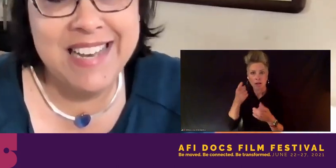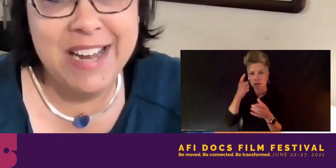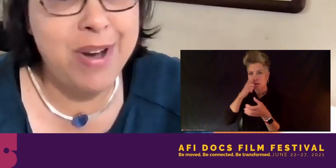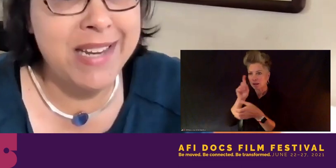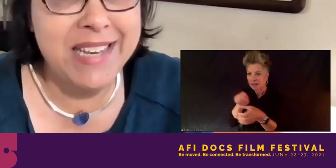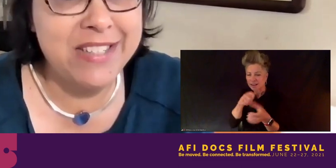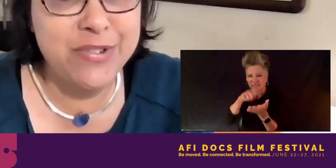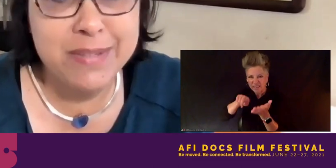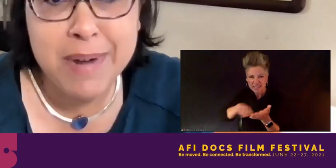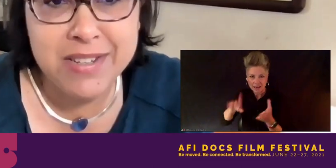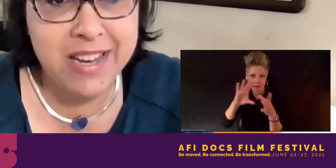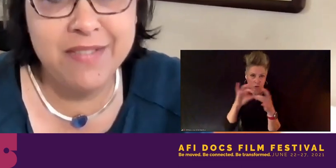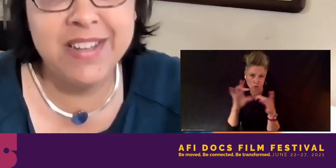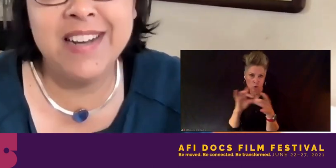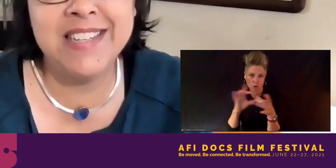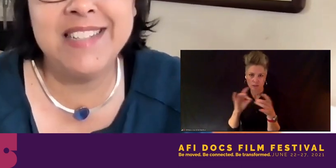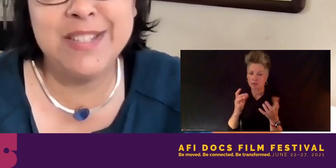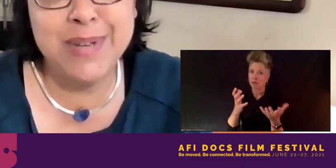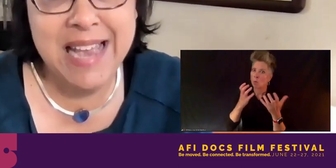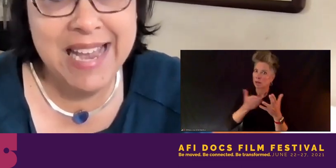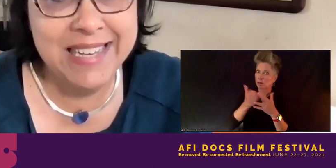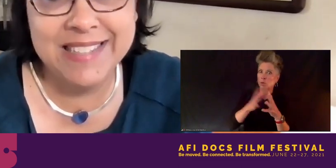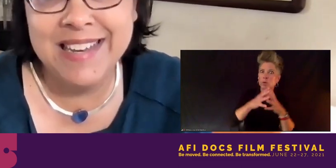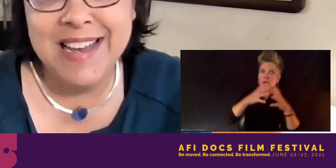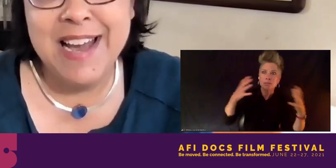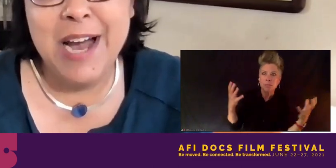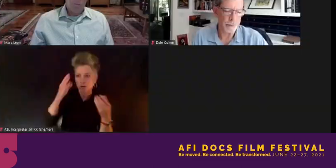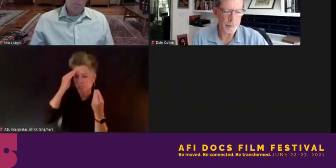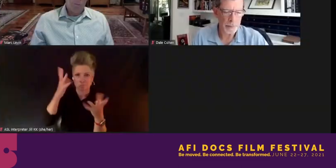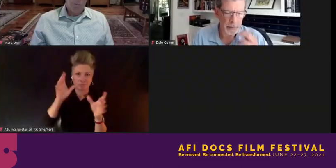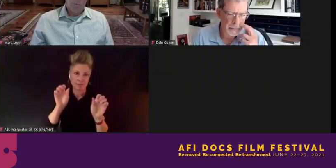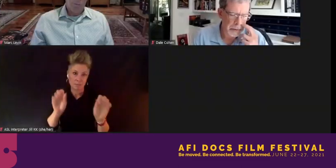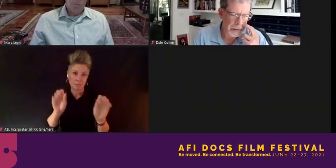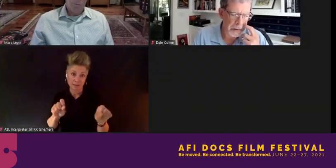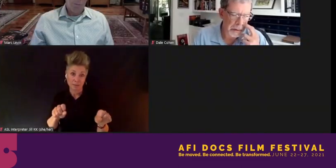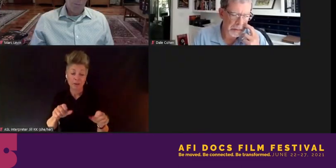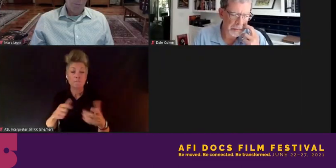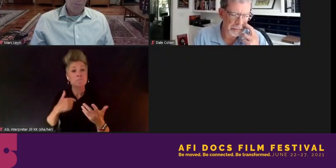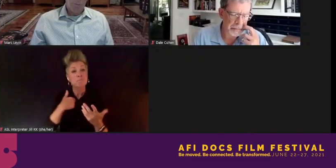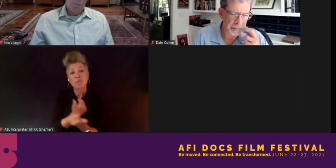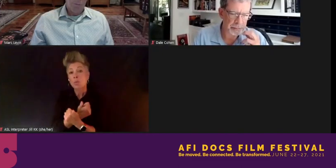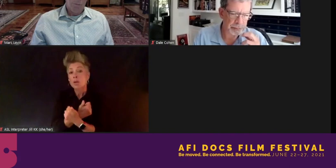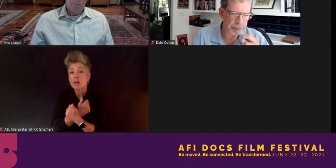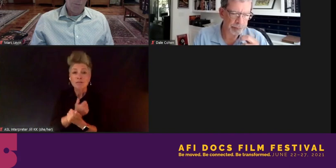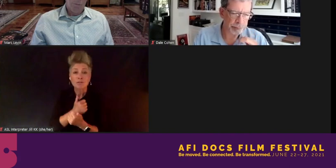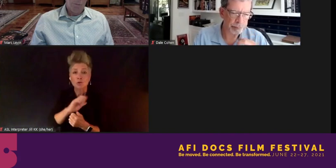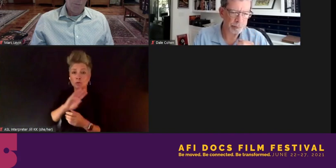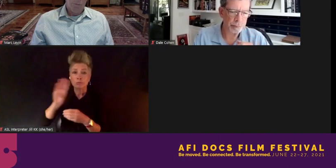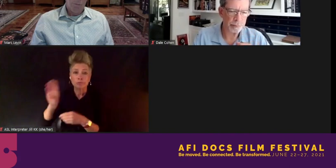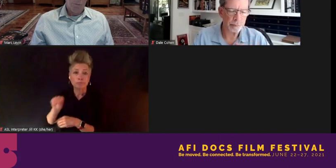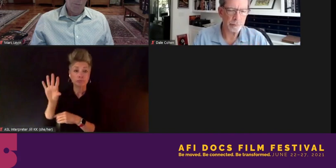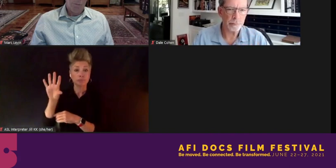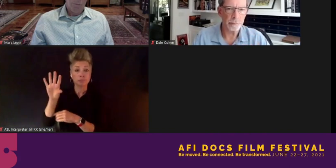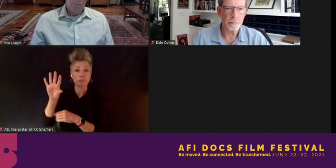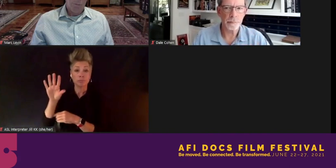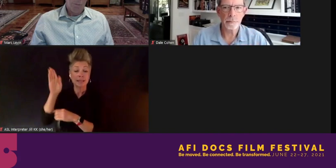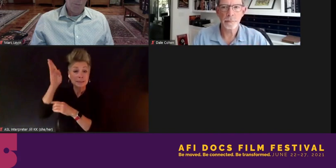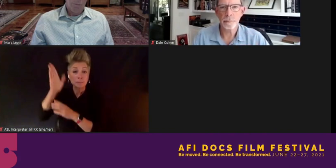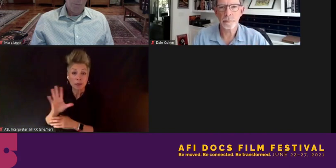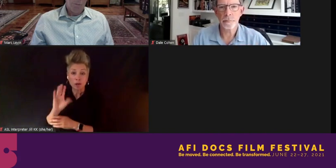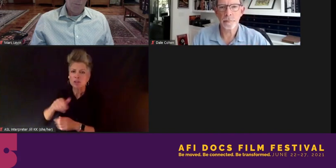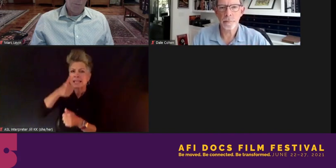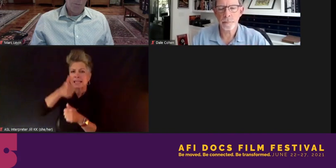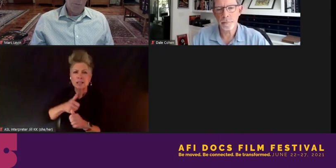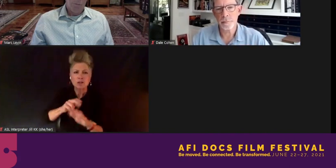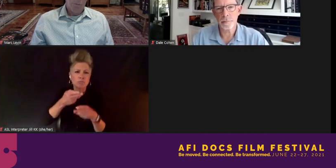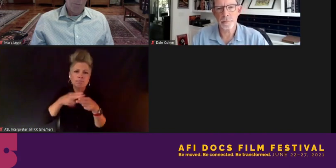essence, and I want to get to as much of the content as we can, so I'd love to bring up our speakers and have each of you really briefly